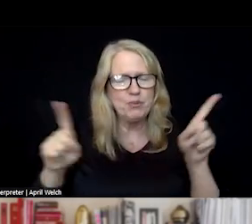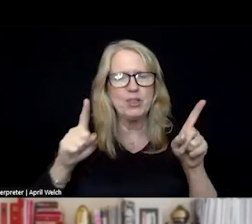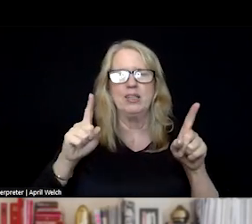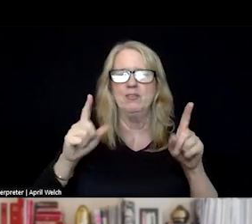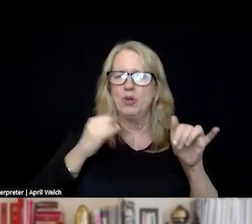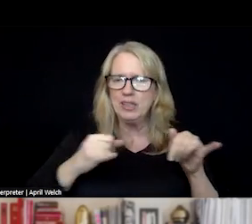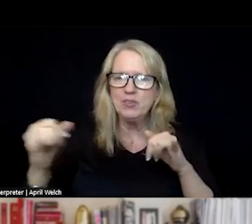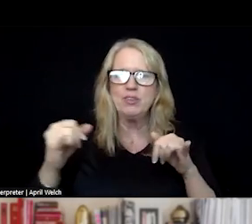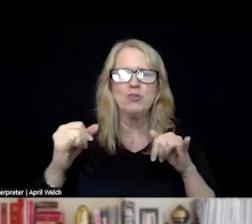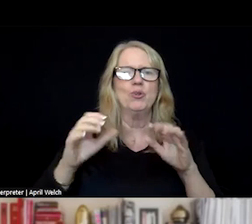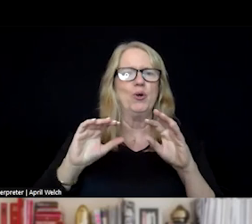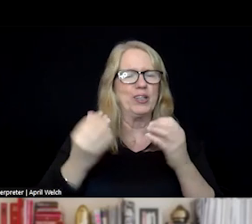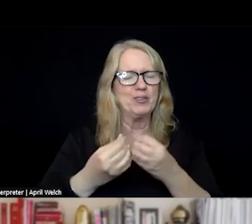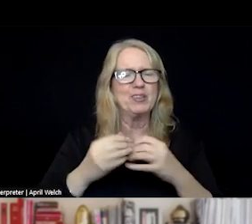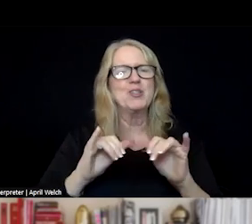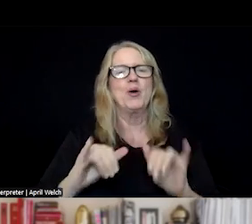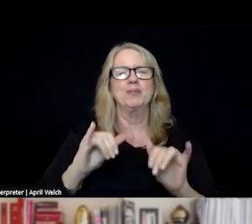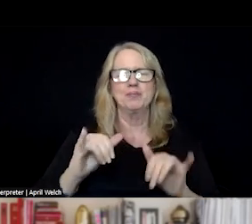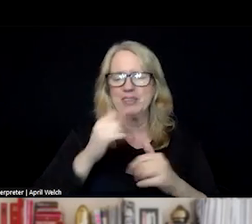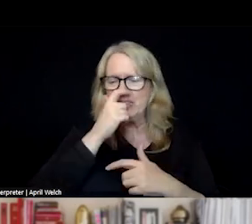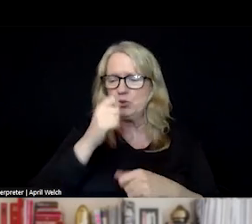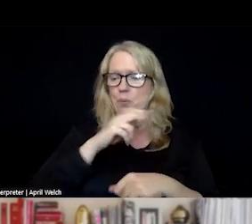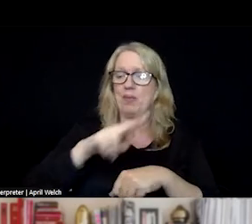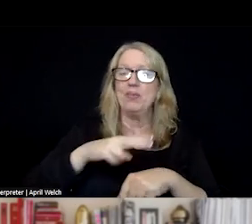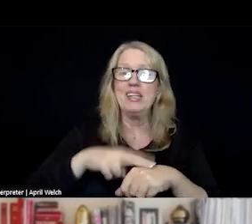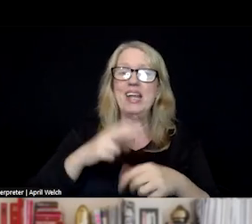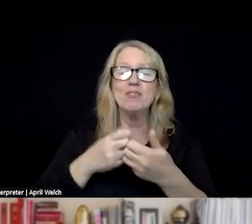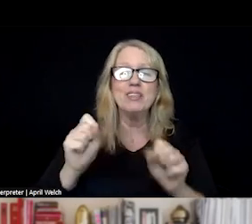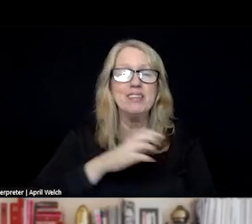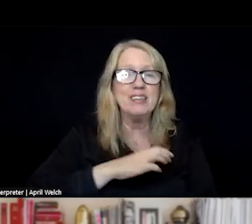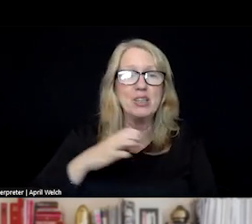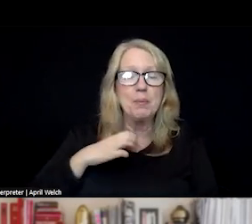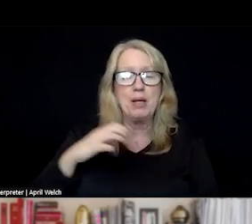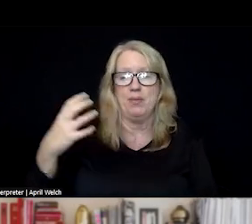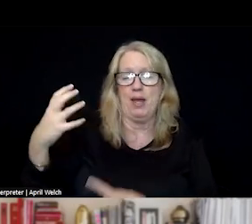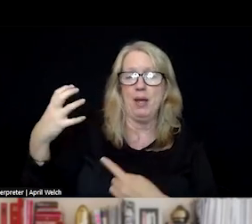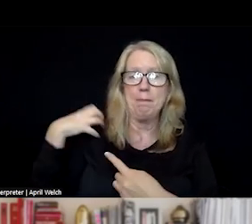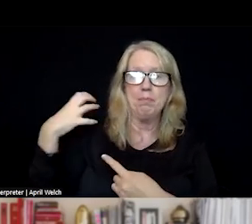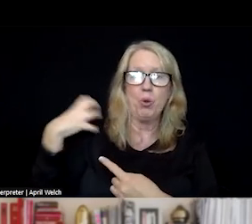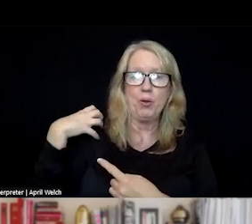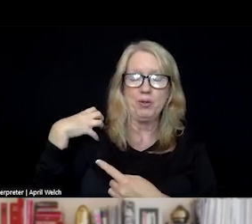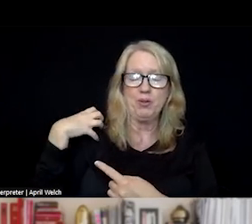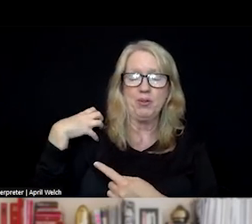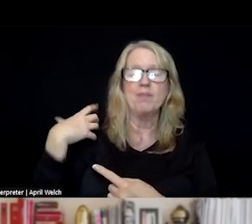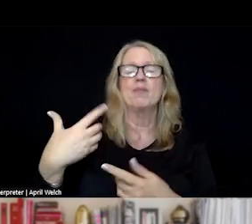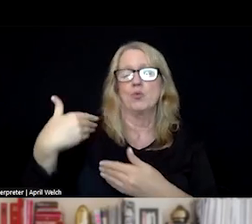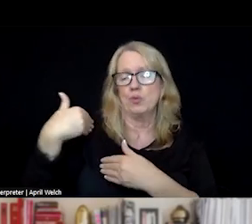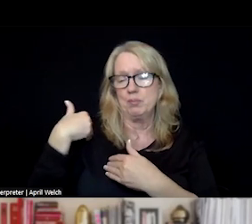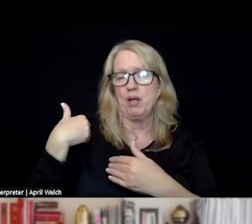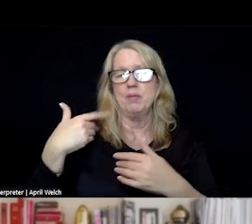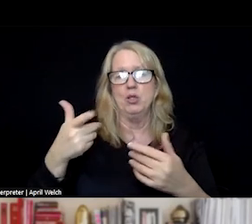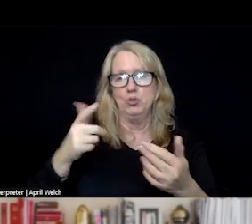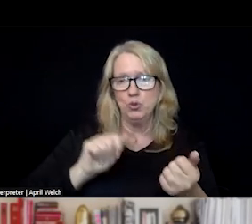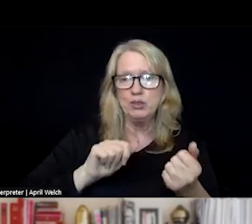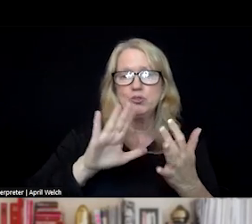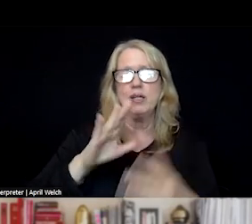organizations. I think it's interesting that the National Safety Council says that employers have a responsibility to address mental